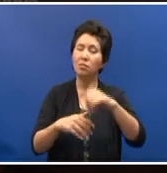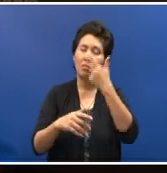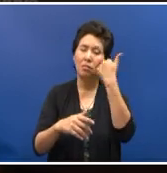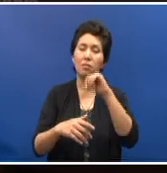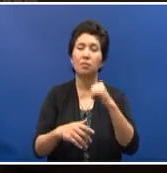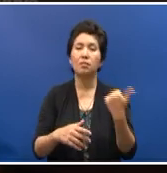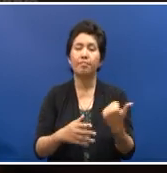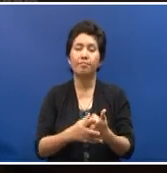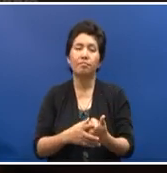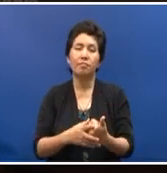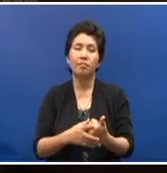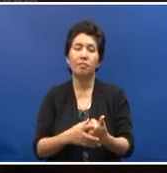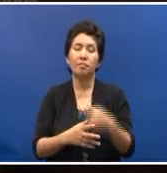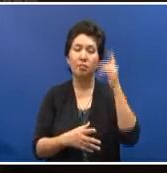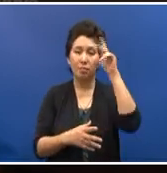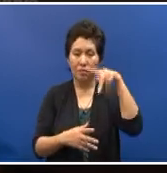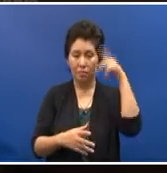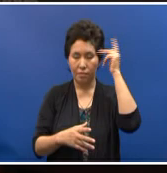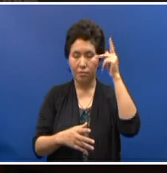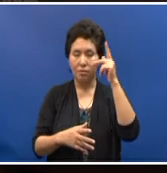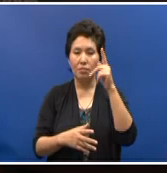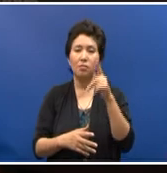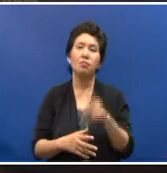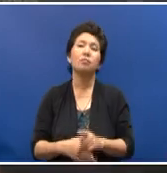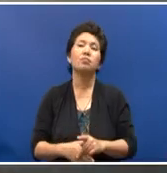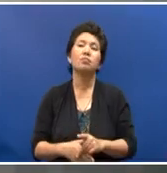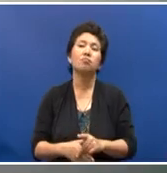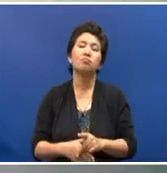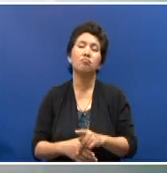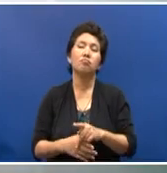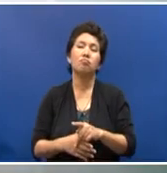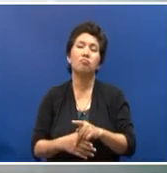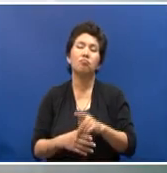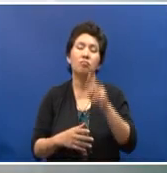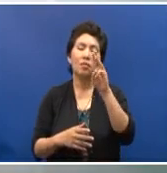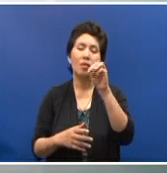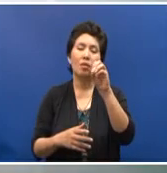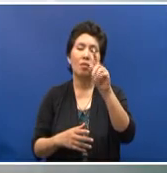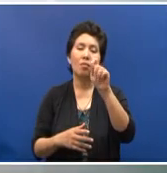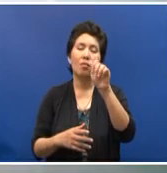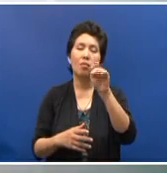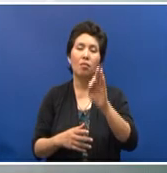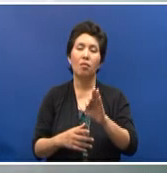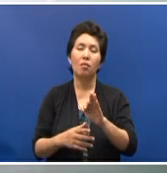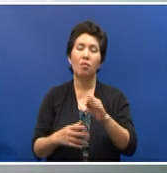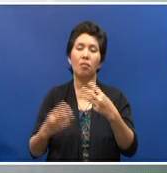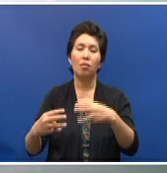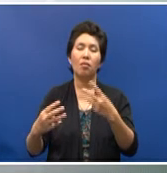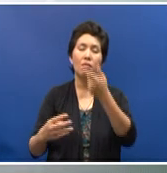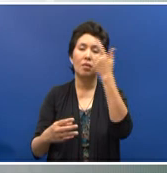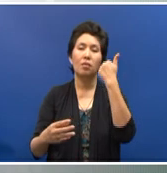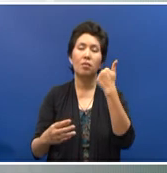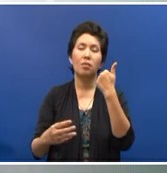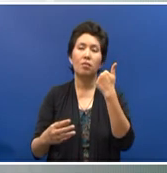is due to political motivation. Okay, sometimes governments will wage war for the purpose